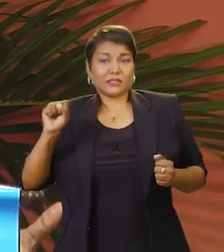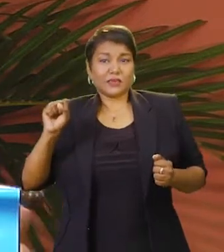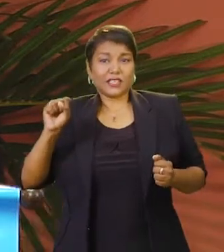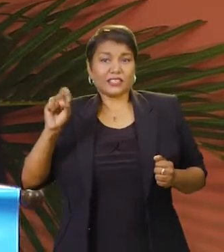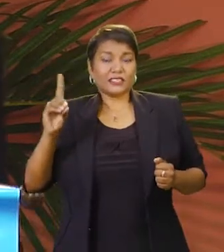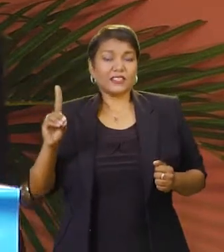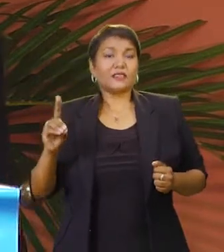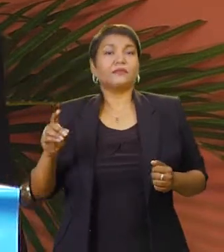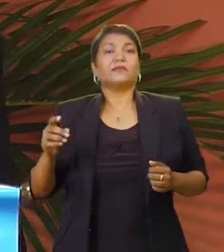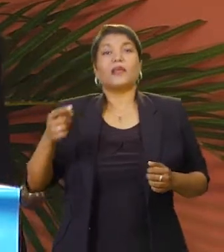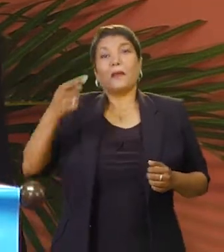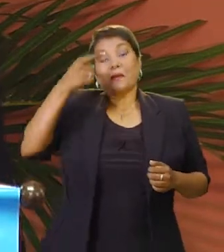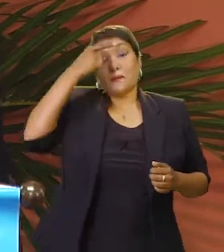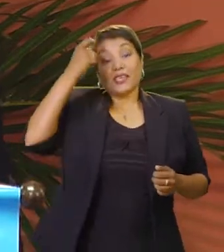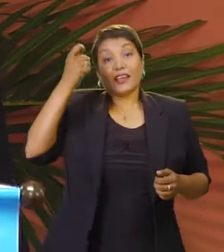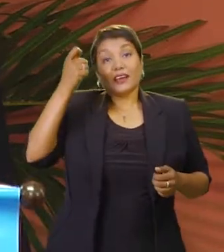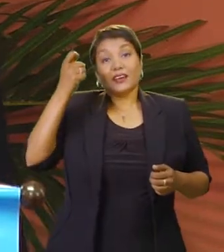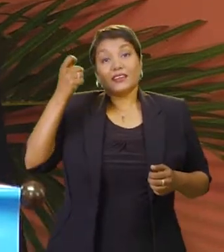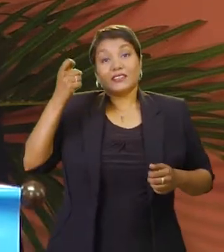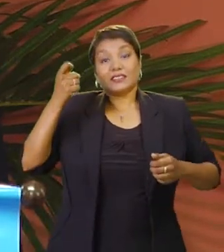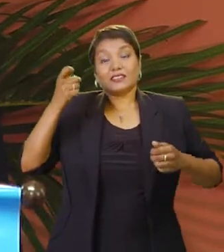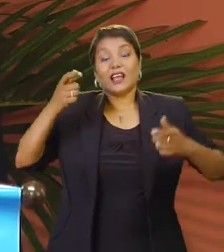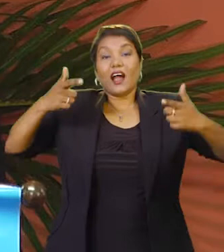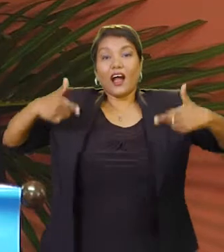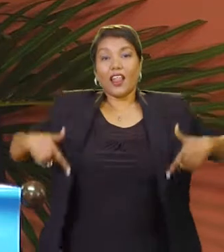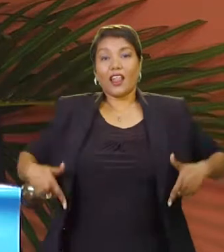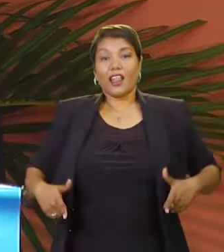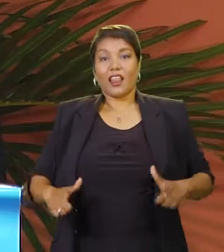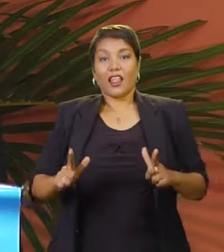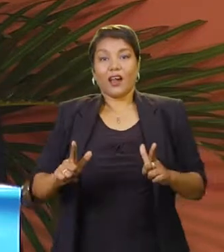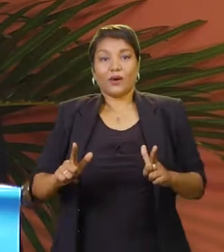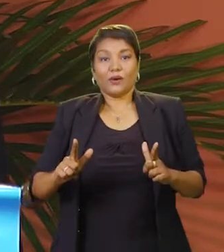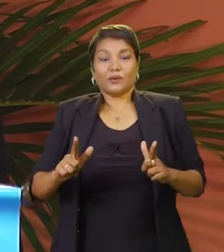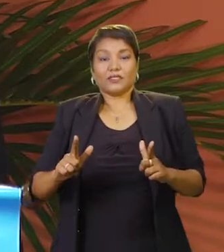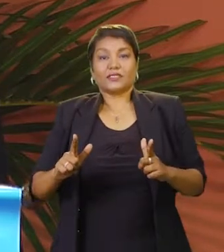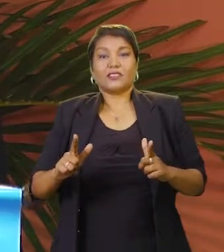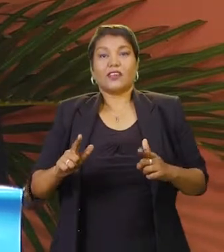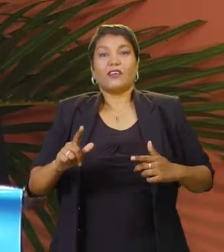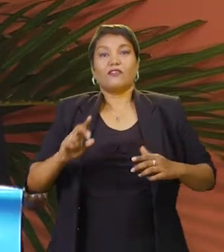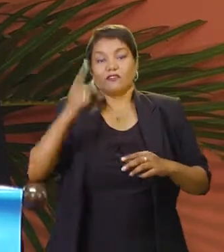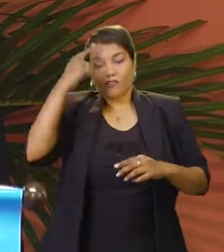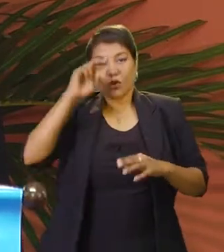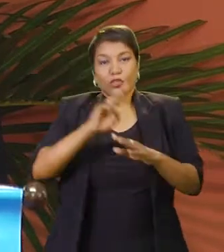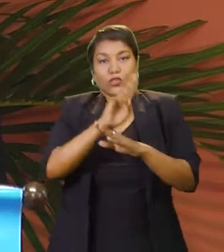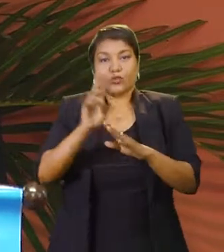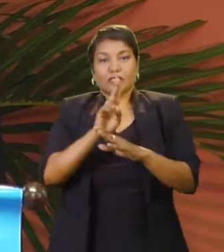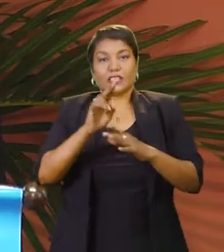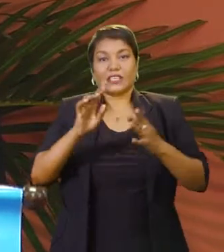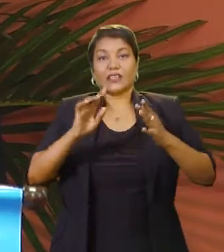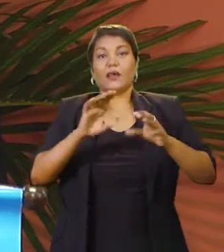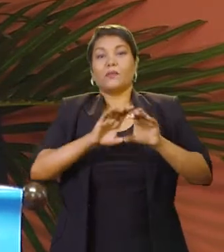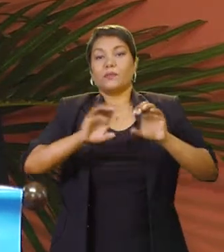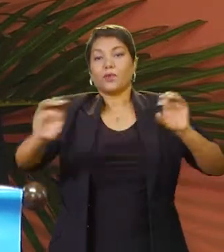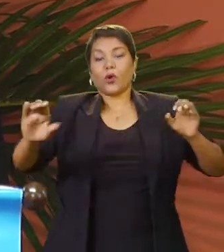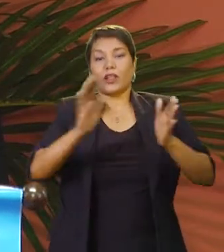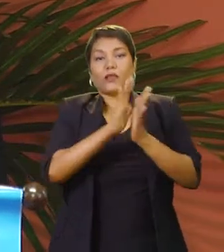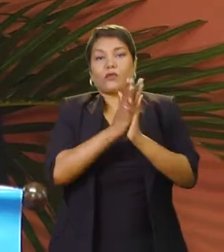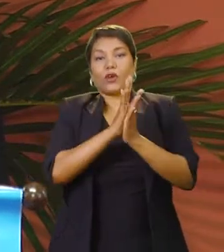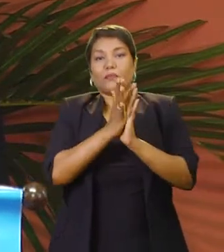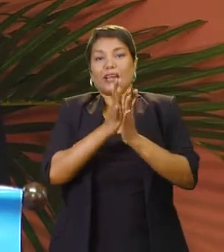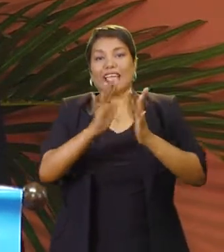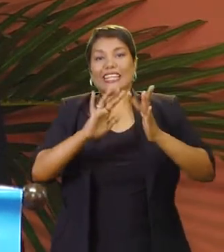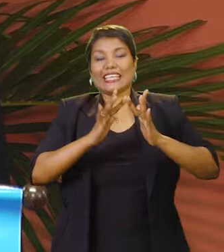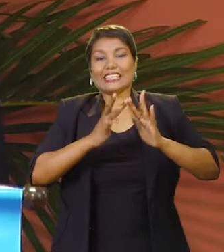us? And as Keith suggested, one of them could be the whole notion of broadband access and